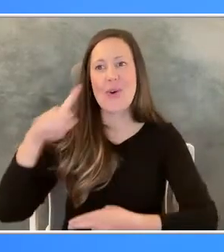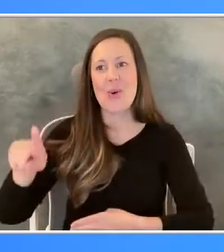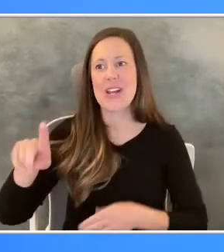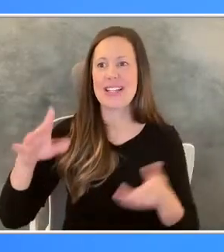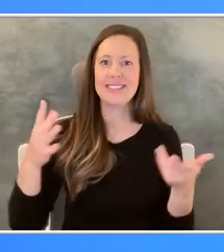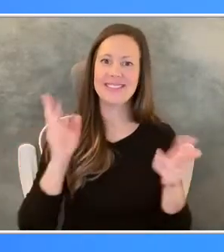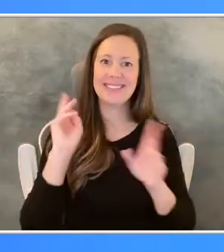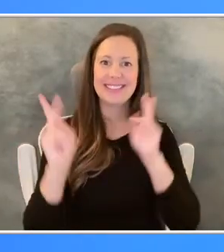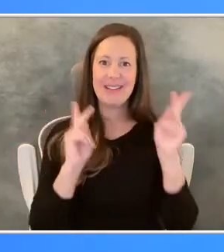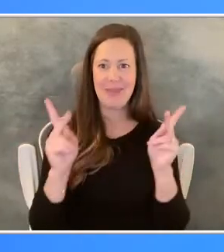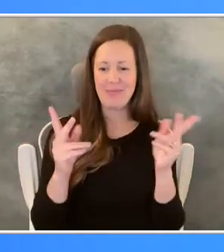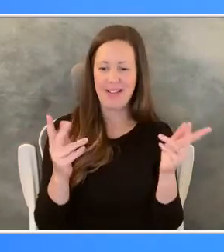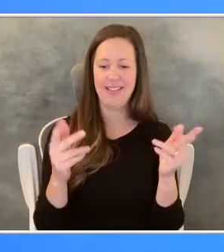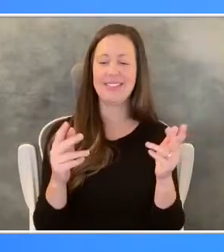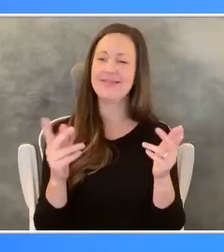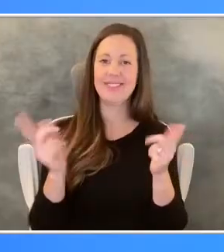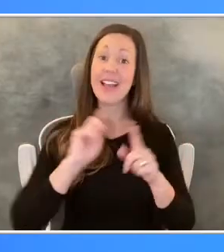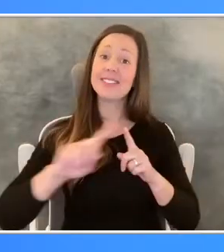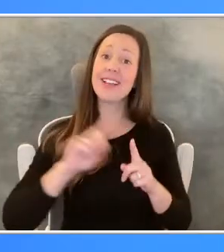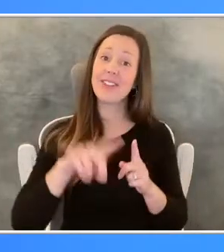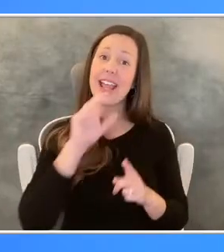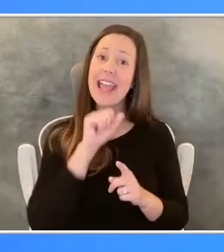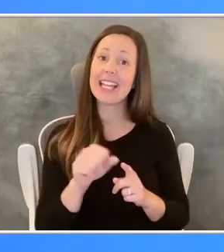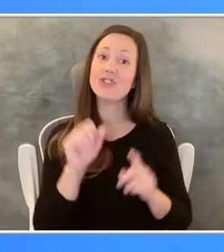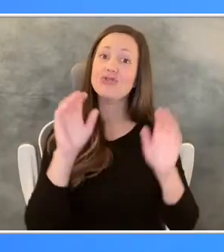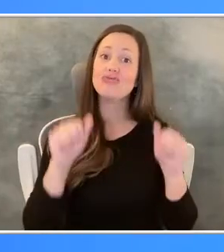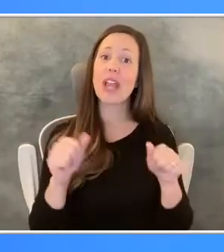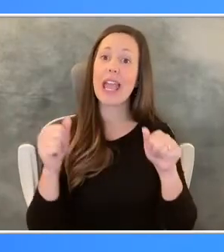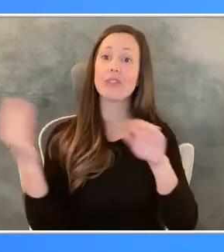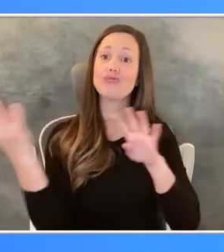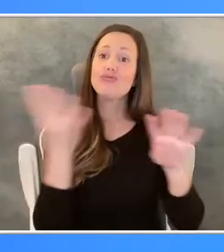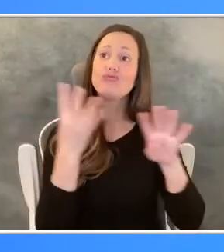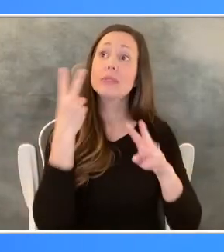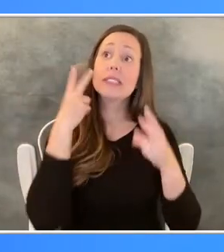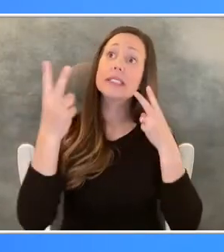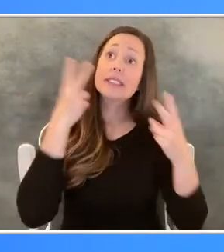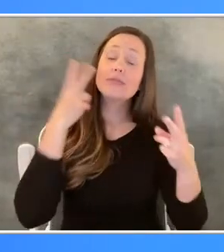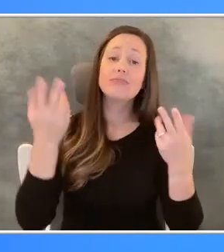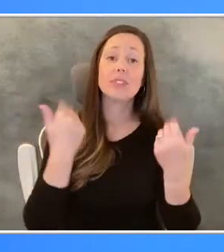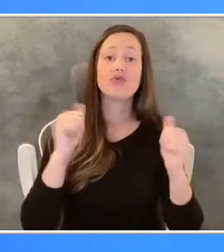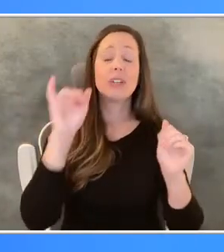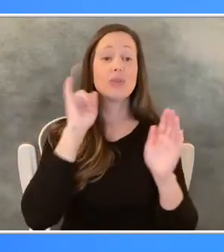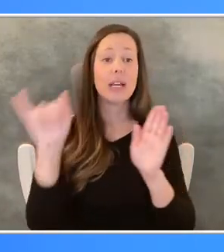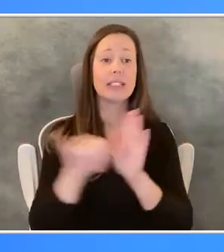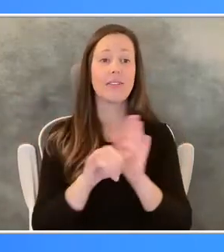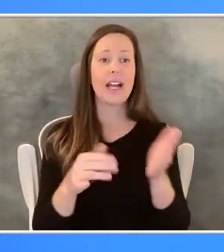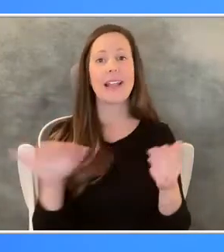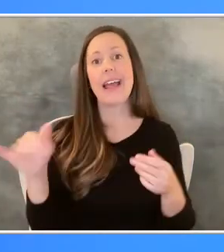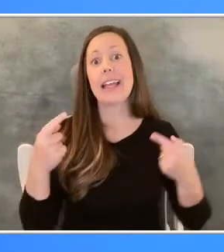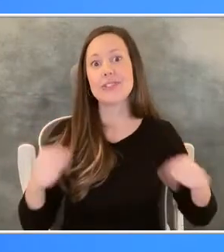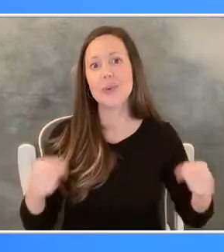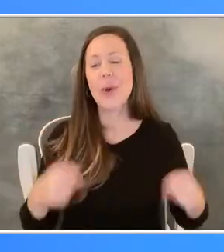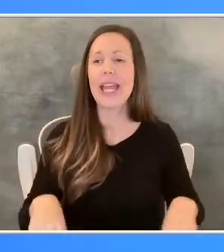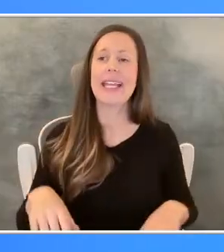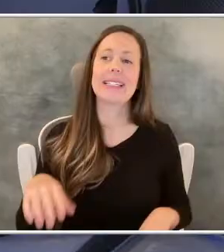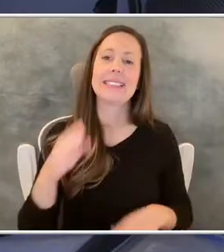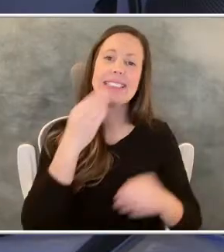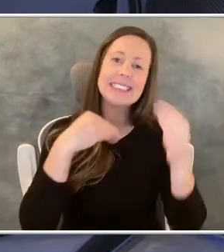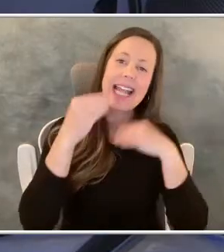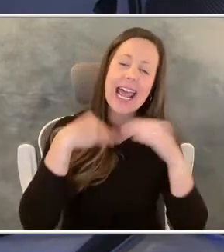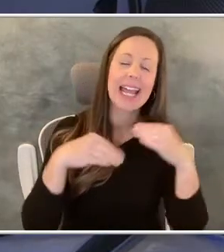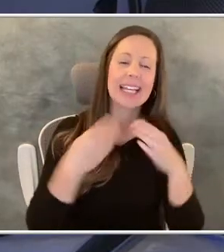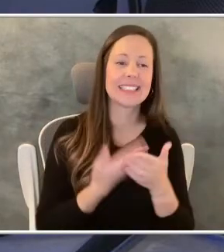passengers of all ages to try to identify familiar objects like toys and snacks. And so